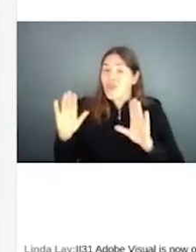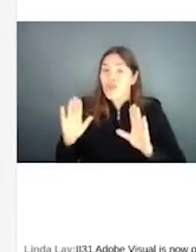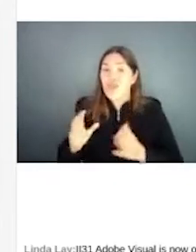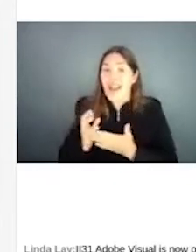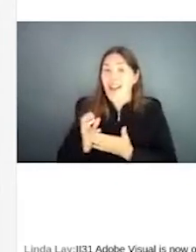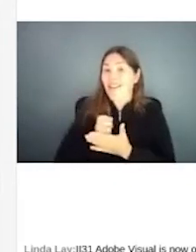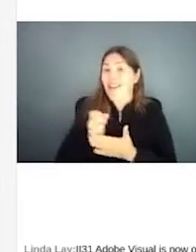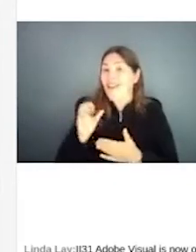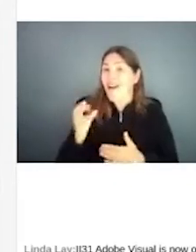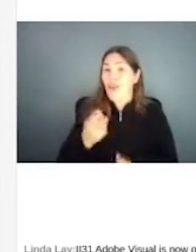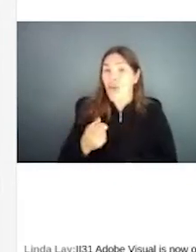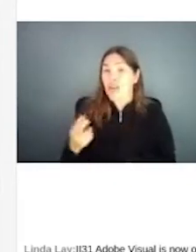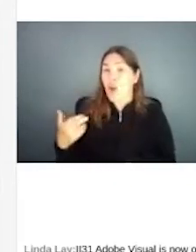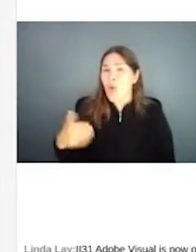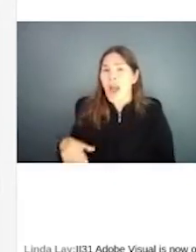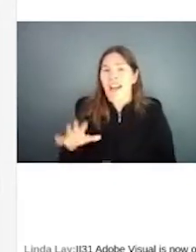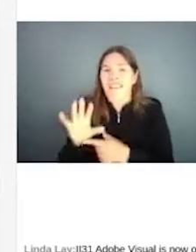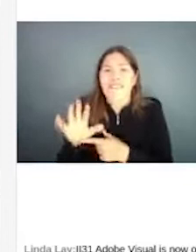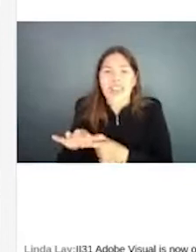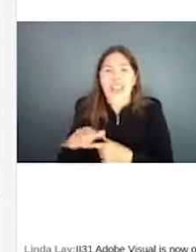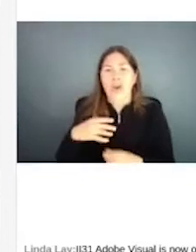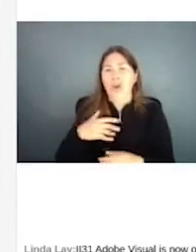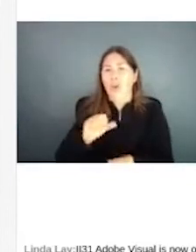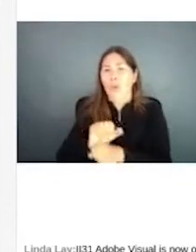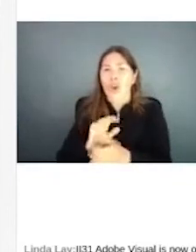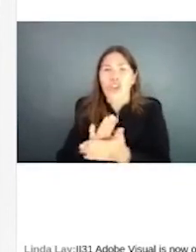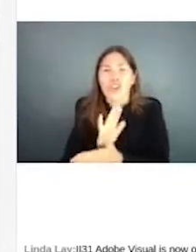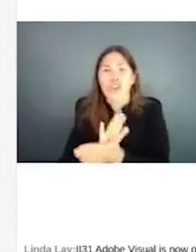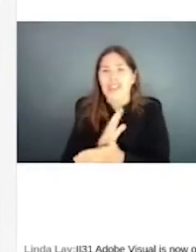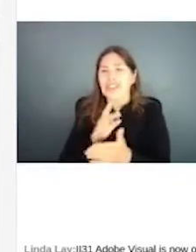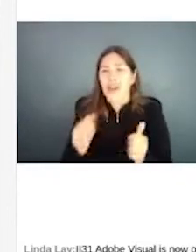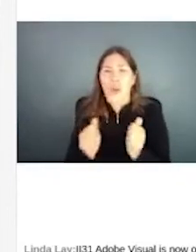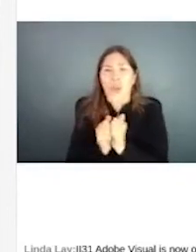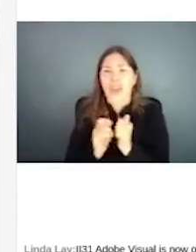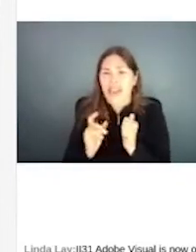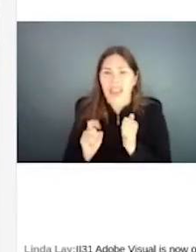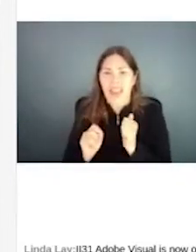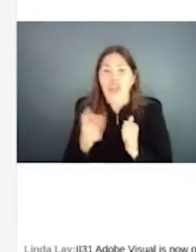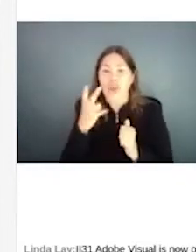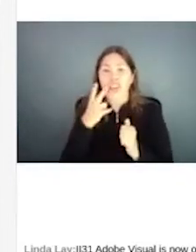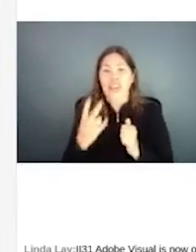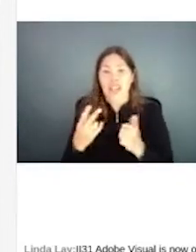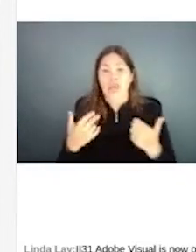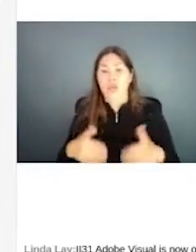of resources and videos and worksheets to go along with it, right? And you can see that there